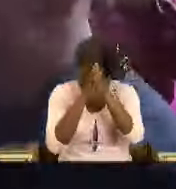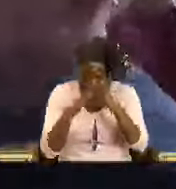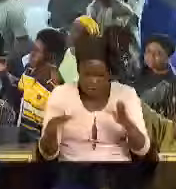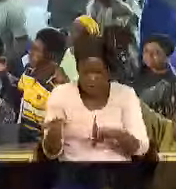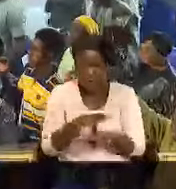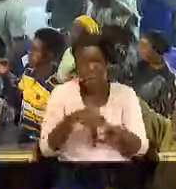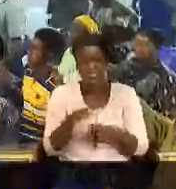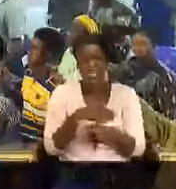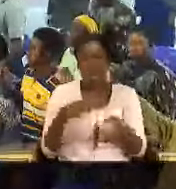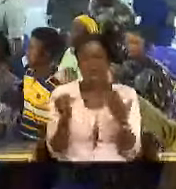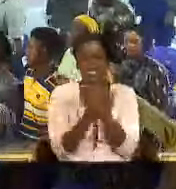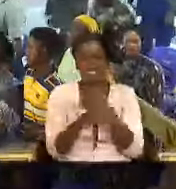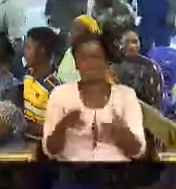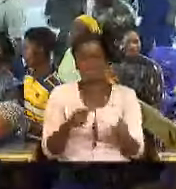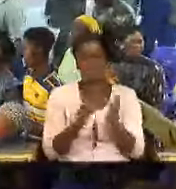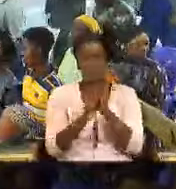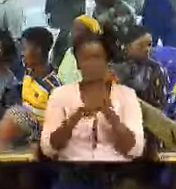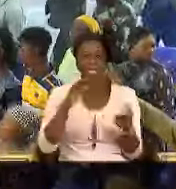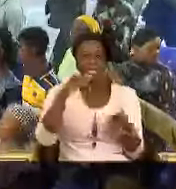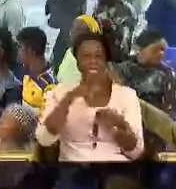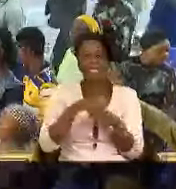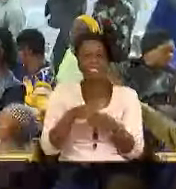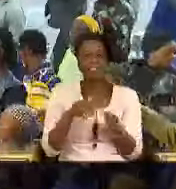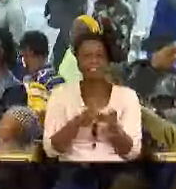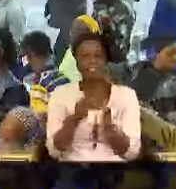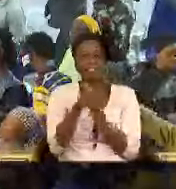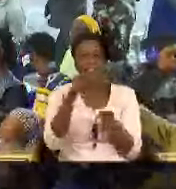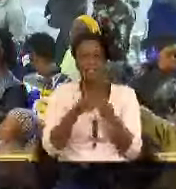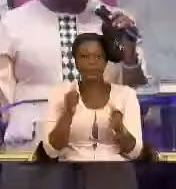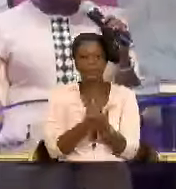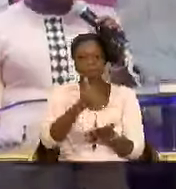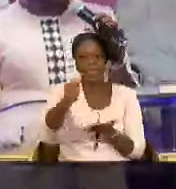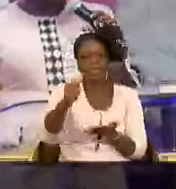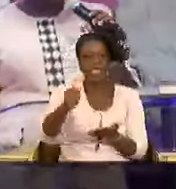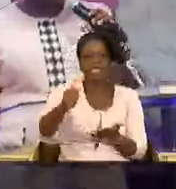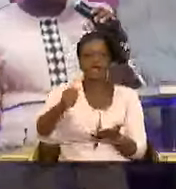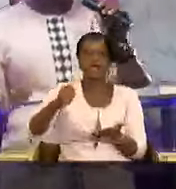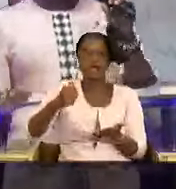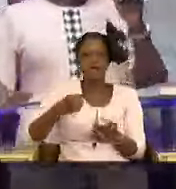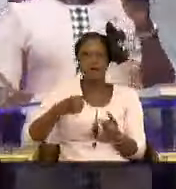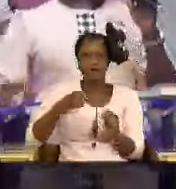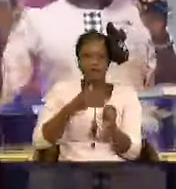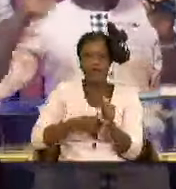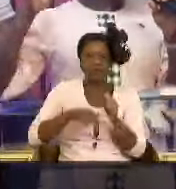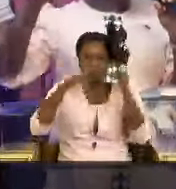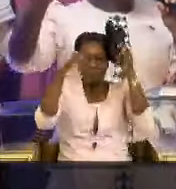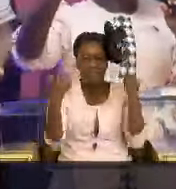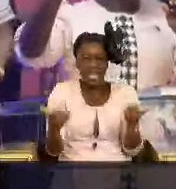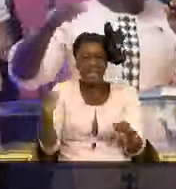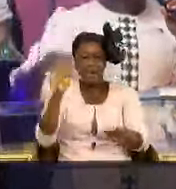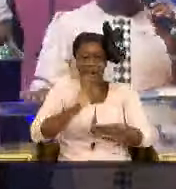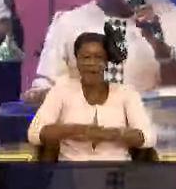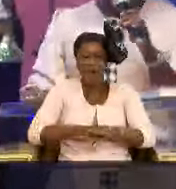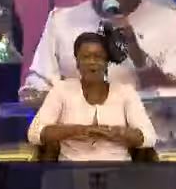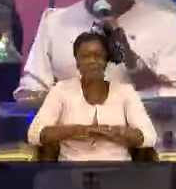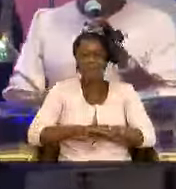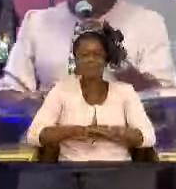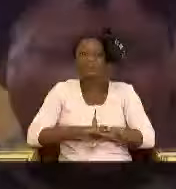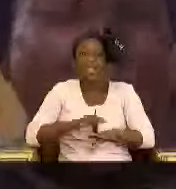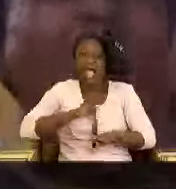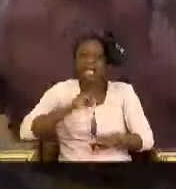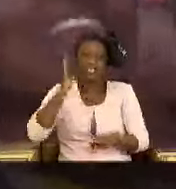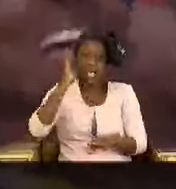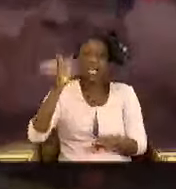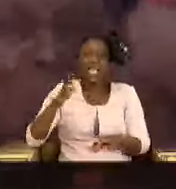in Jesus mighty name we pray from now on I shall